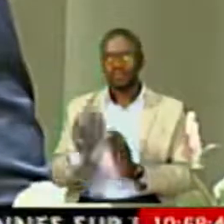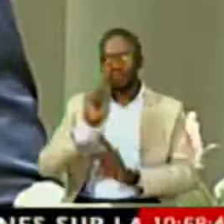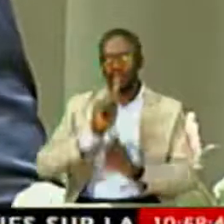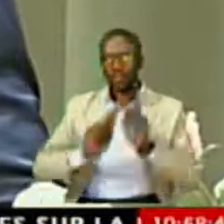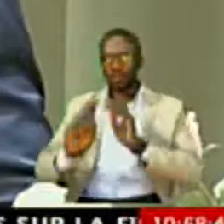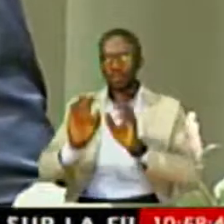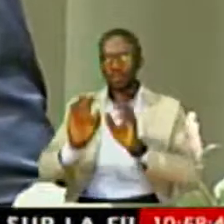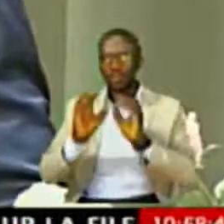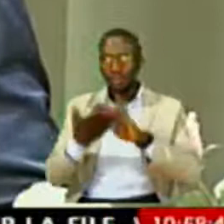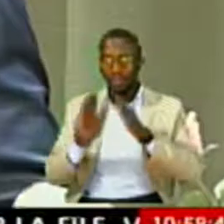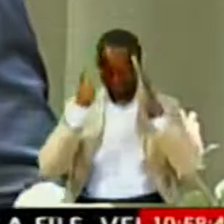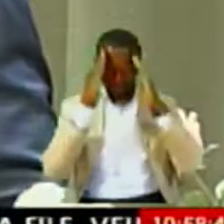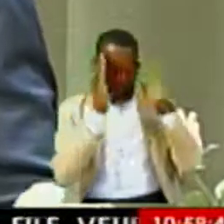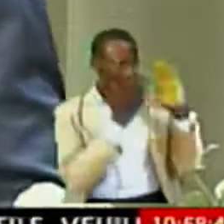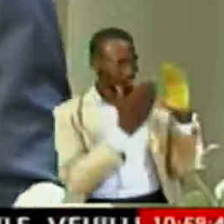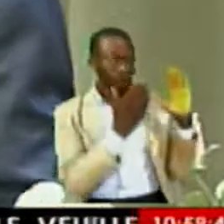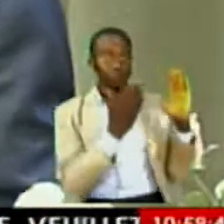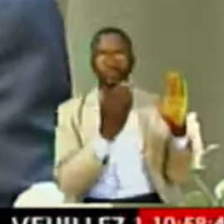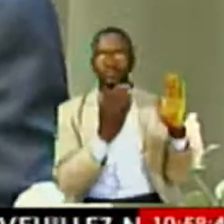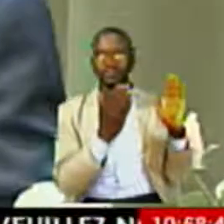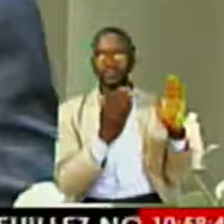Many are absent-minded.